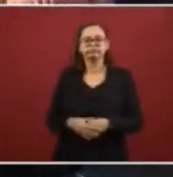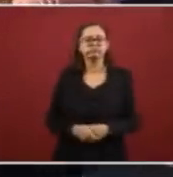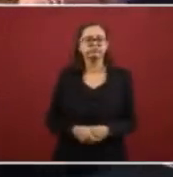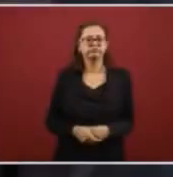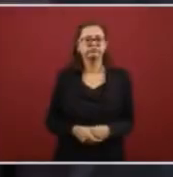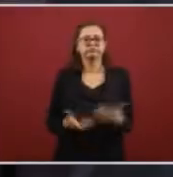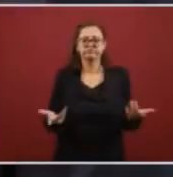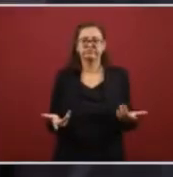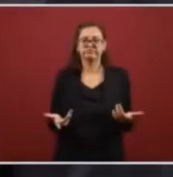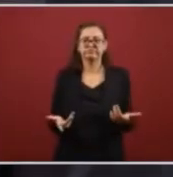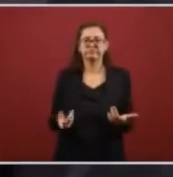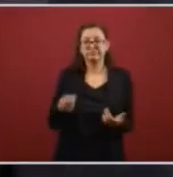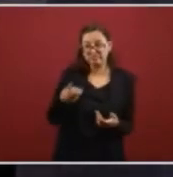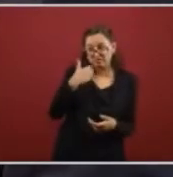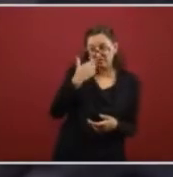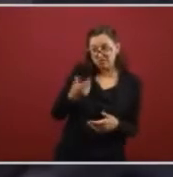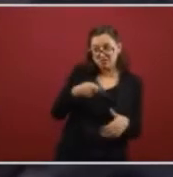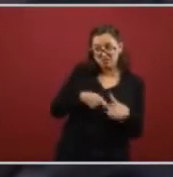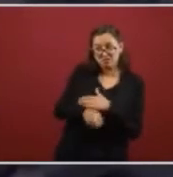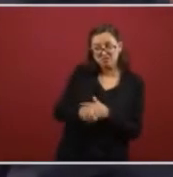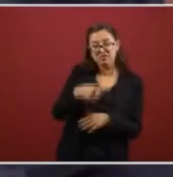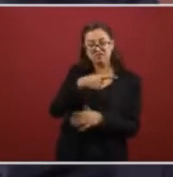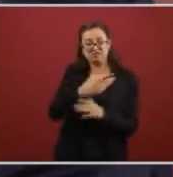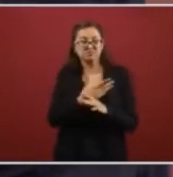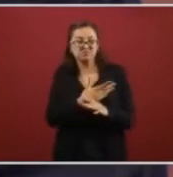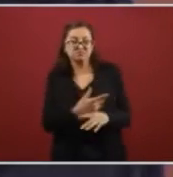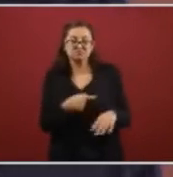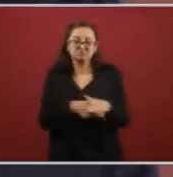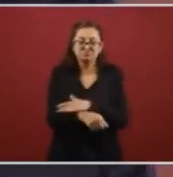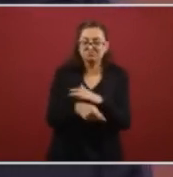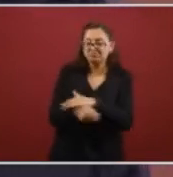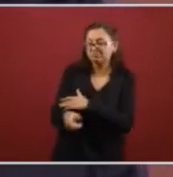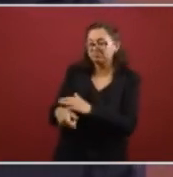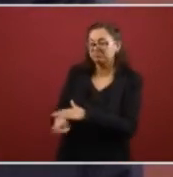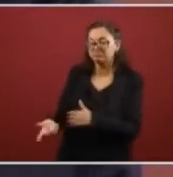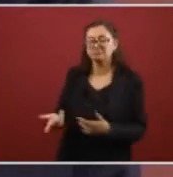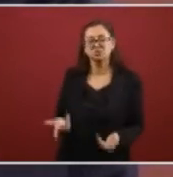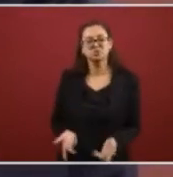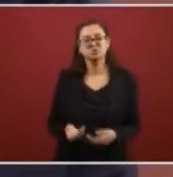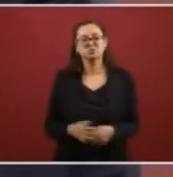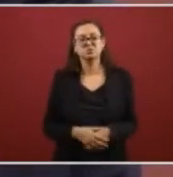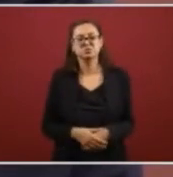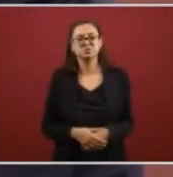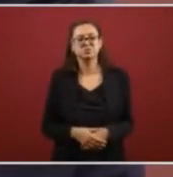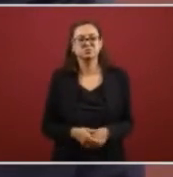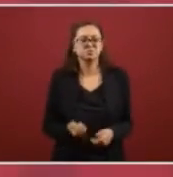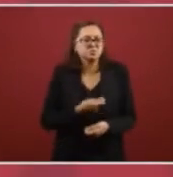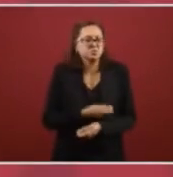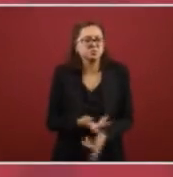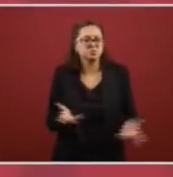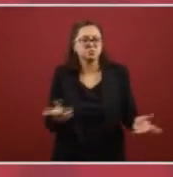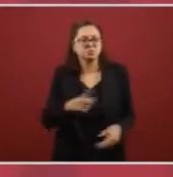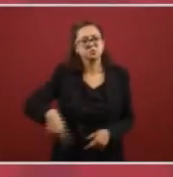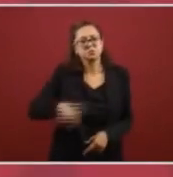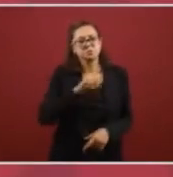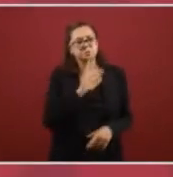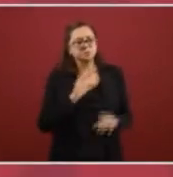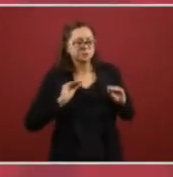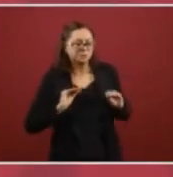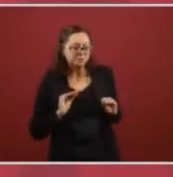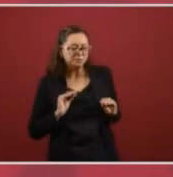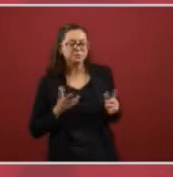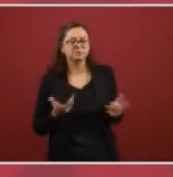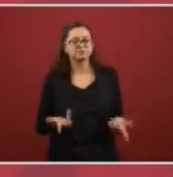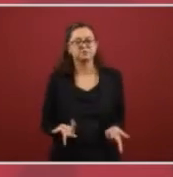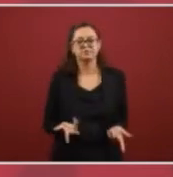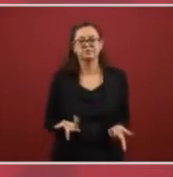spreading the, he used to say that rooster wants corn, and they would throw the corn to him, in